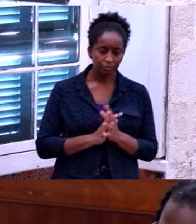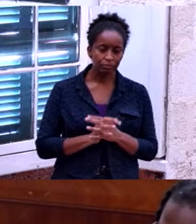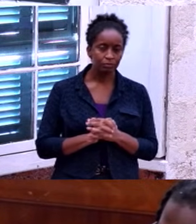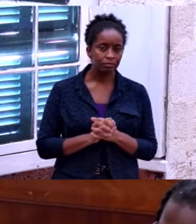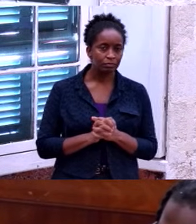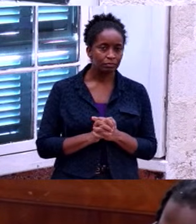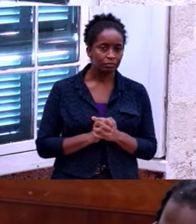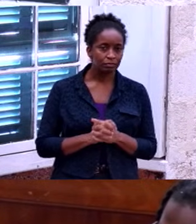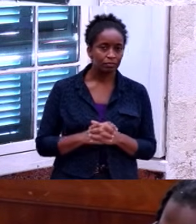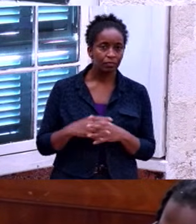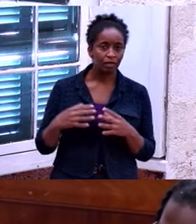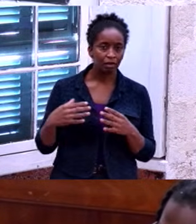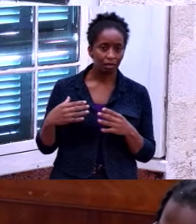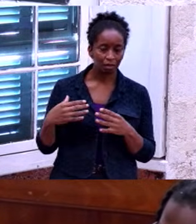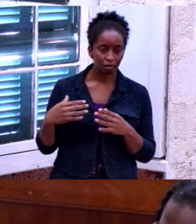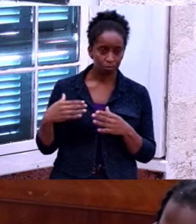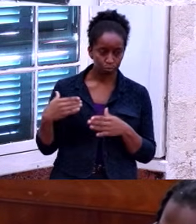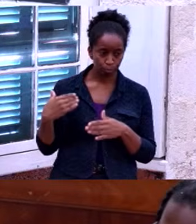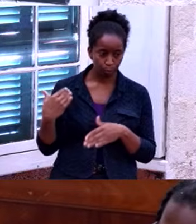constitutional